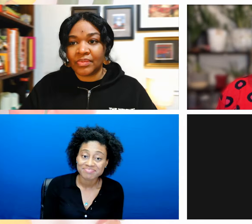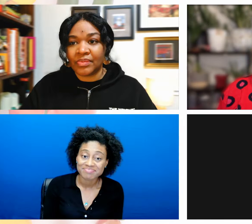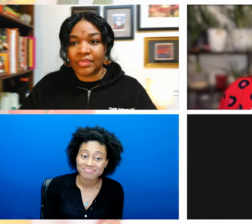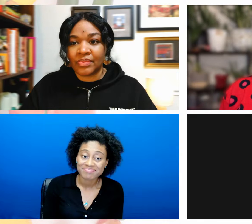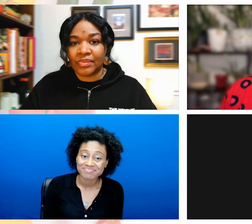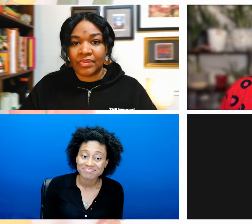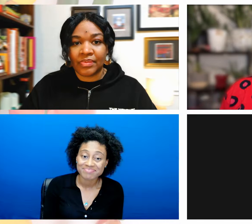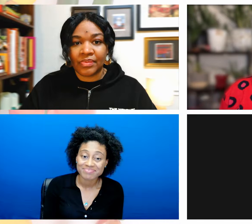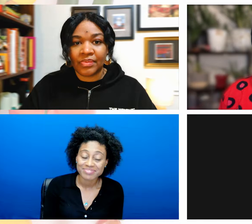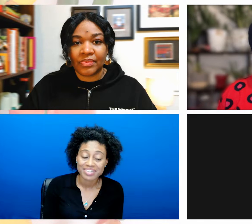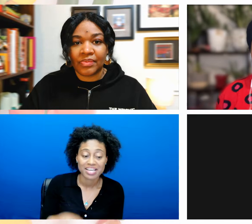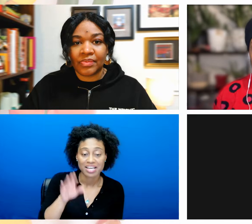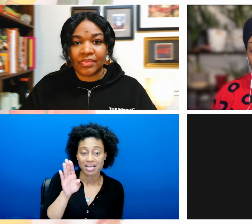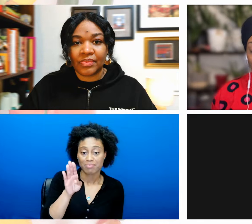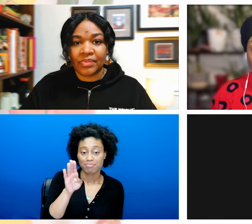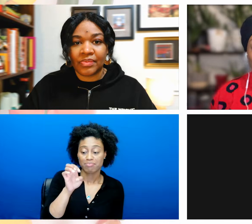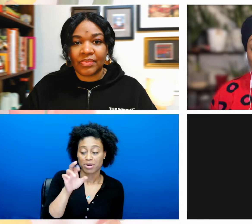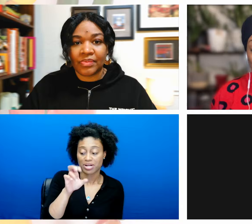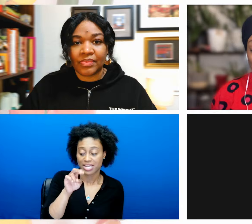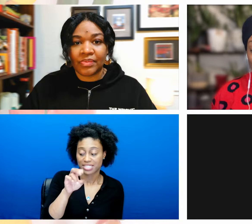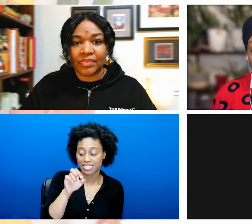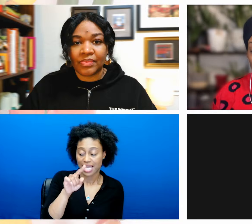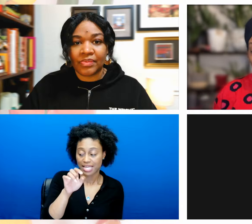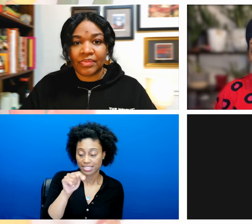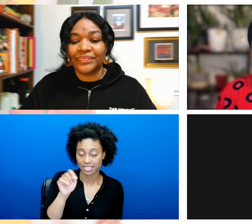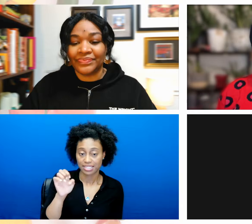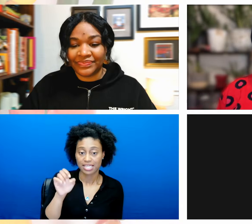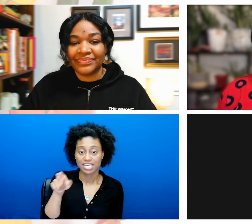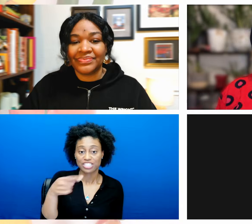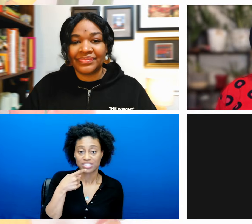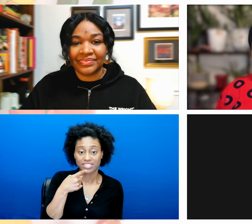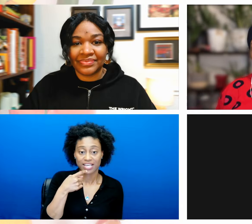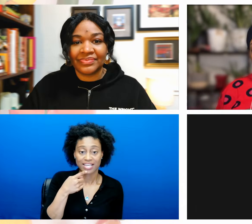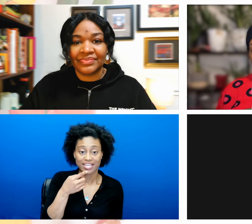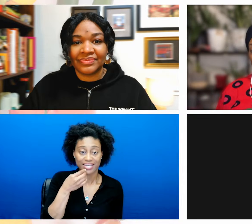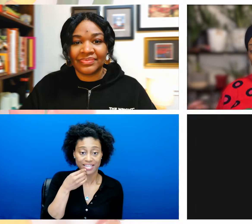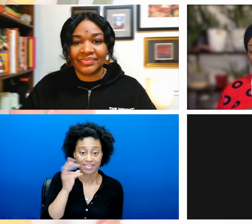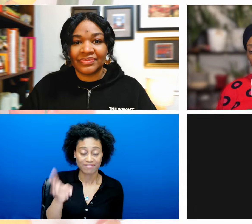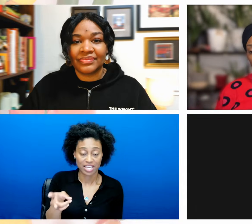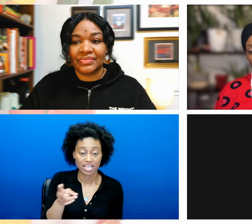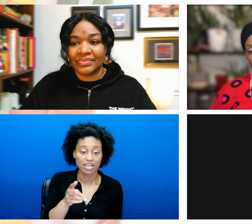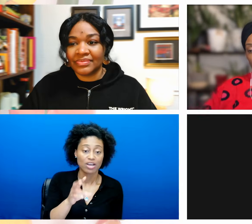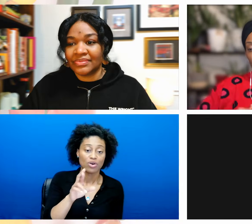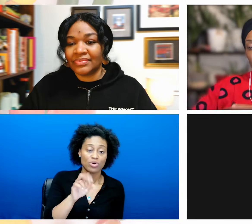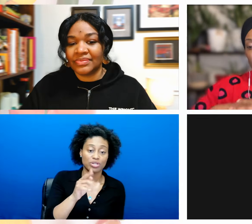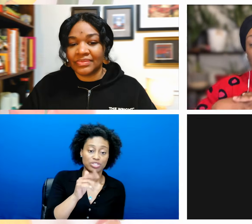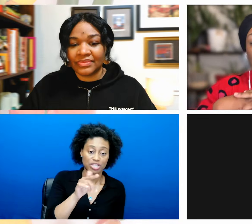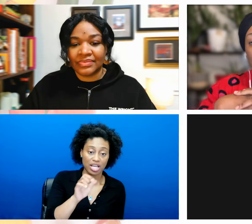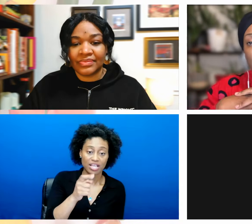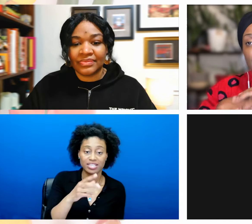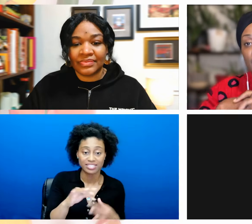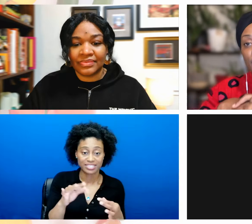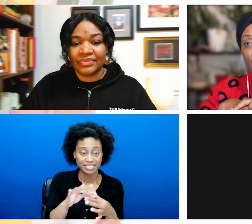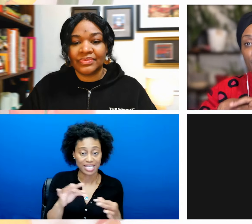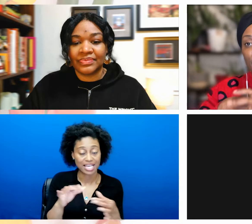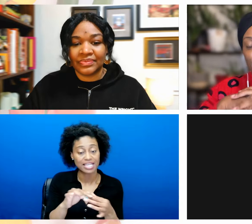so Bernadette says, eat vegan. Rochelle Parker says, exercise and a vegan